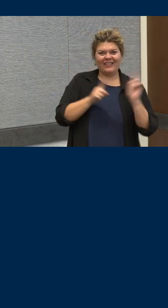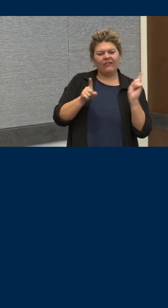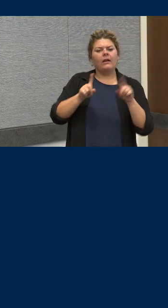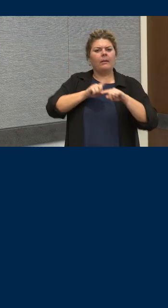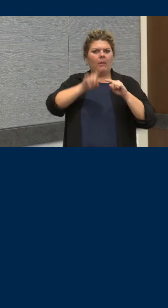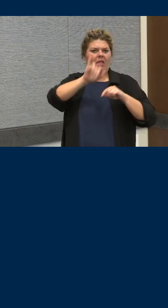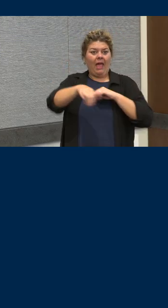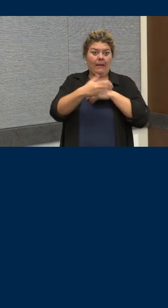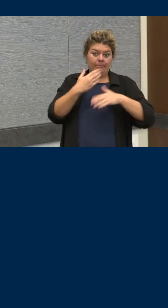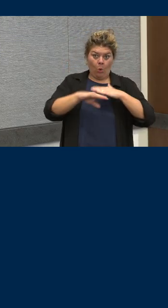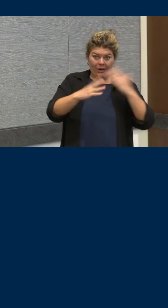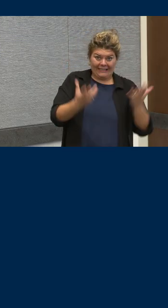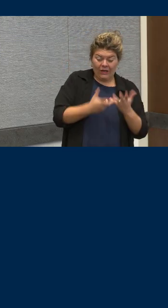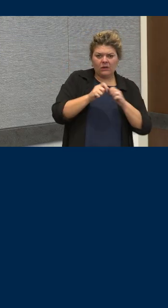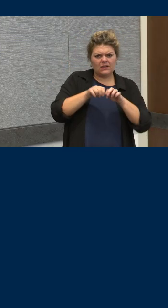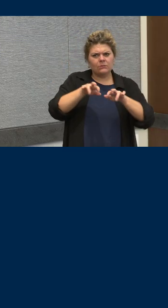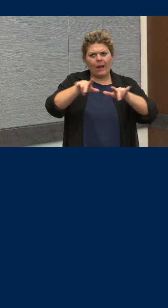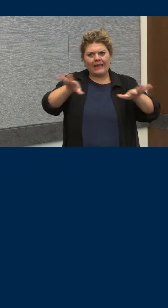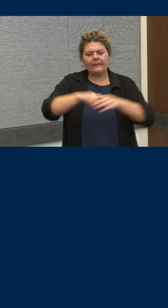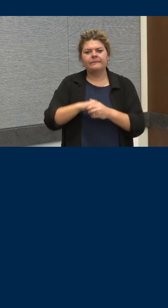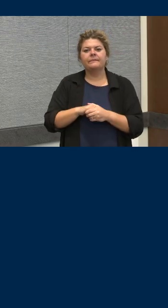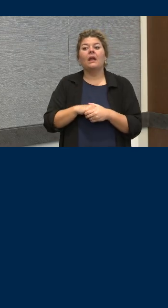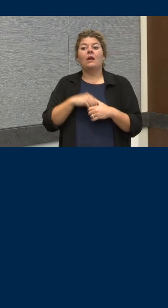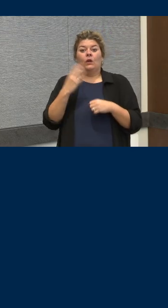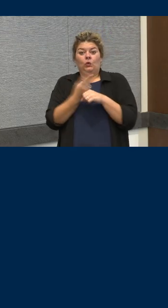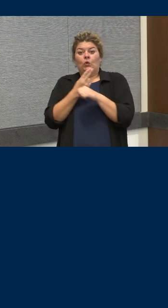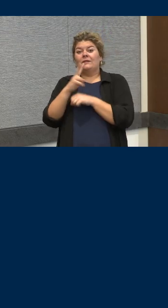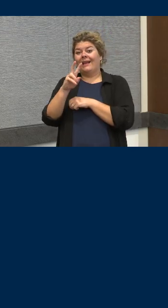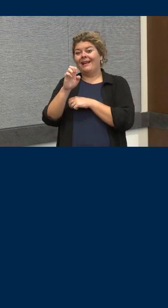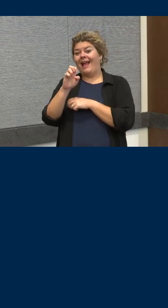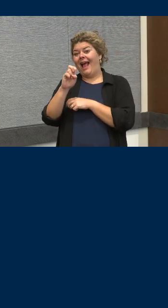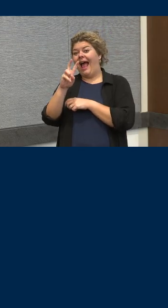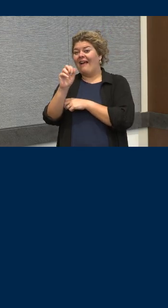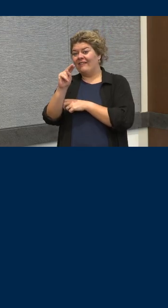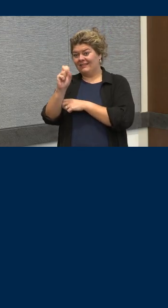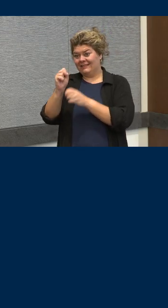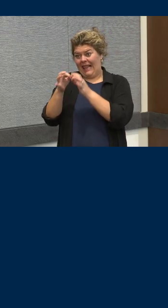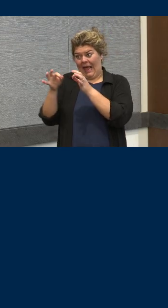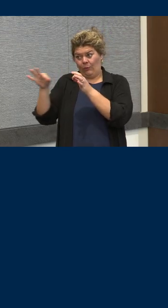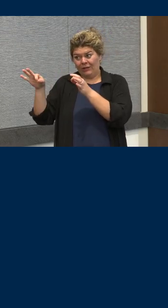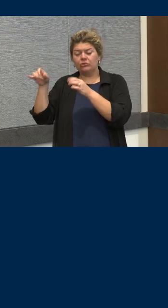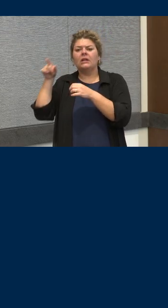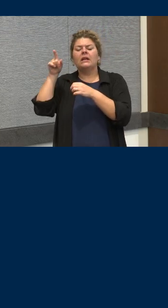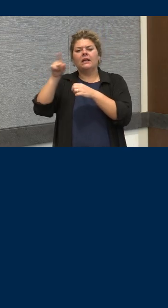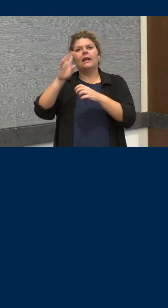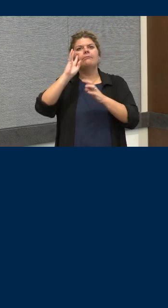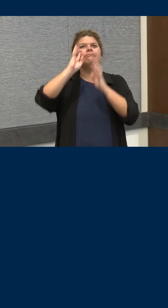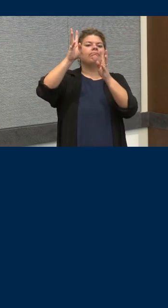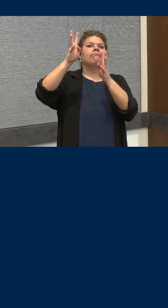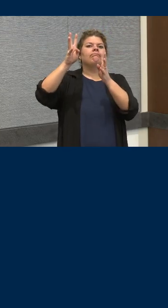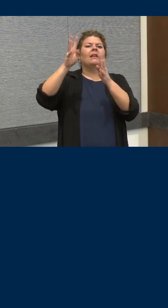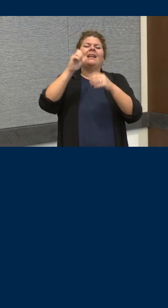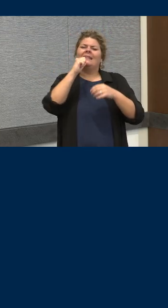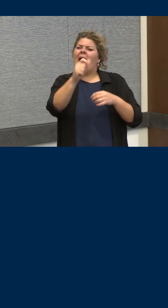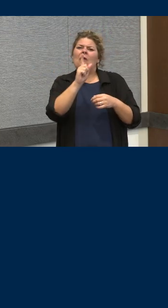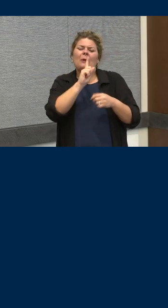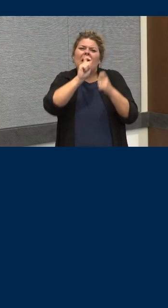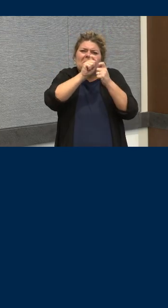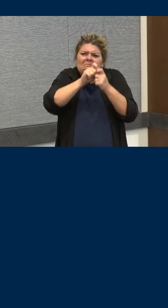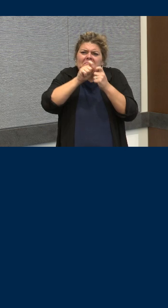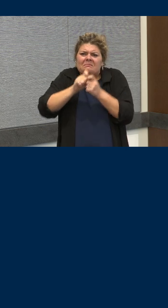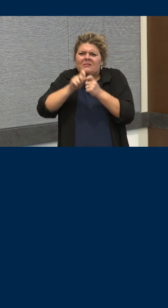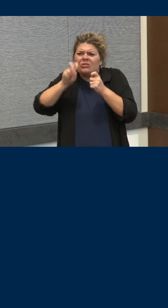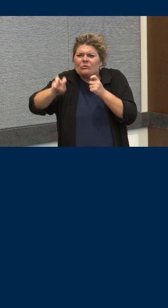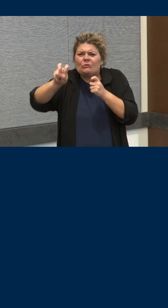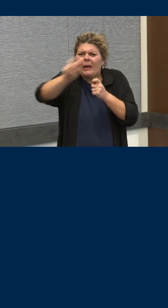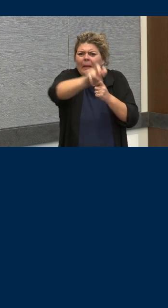elsewhere." Using Evans' language, Frank proposed not a carefully planned trip, but a